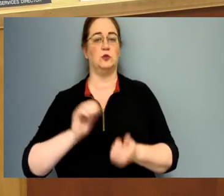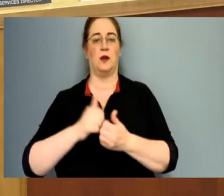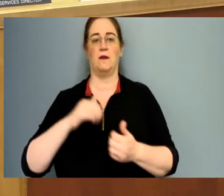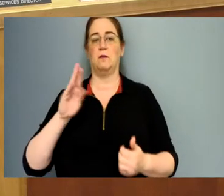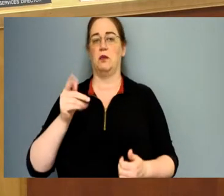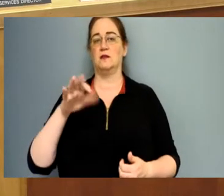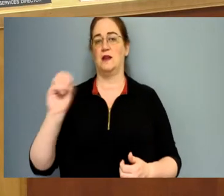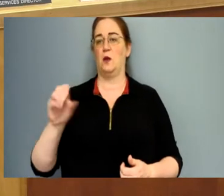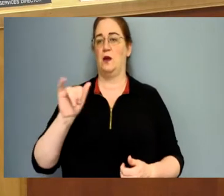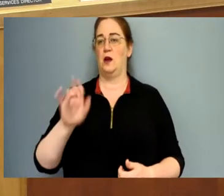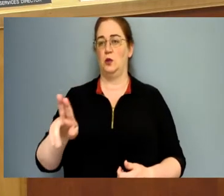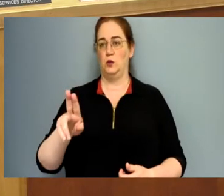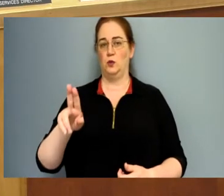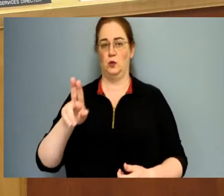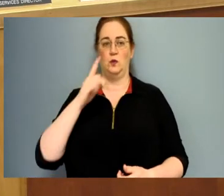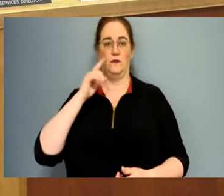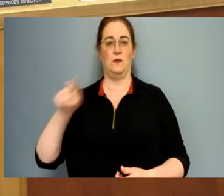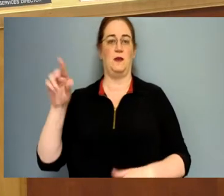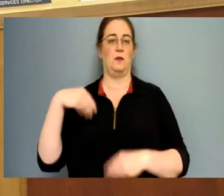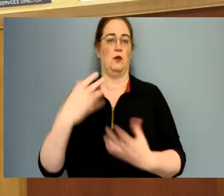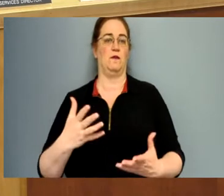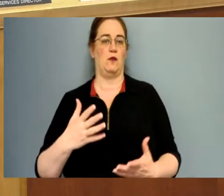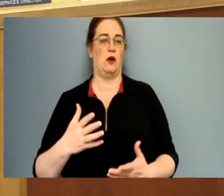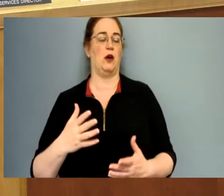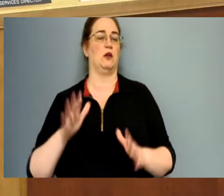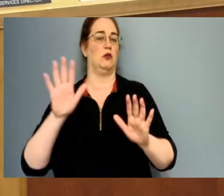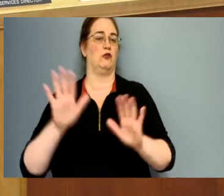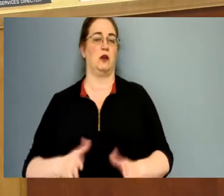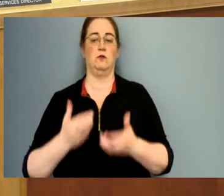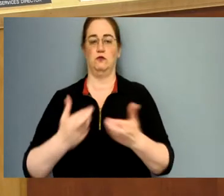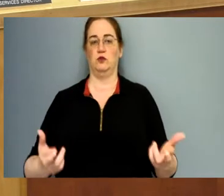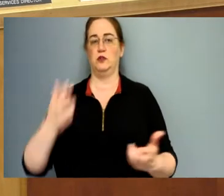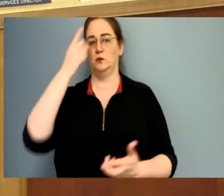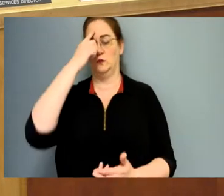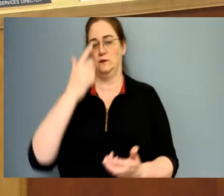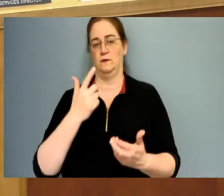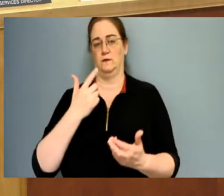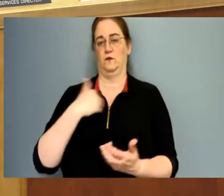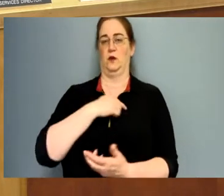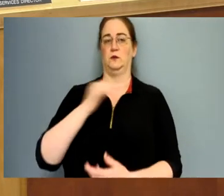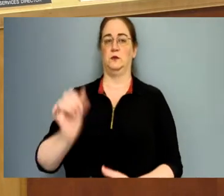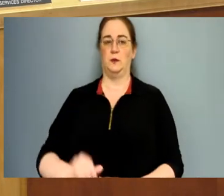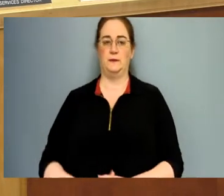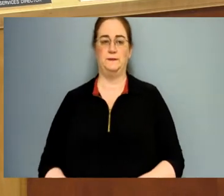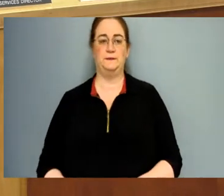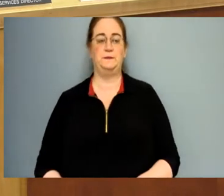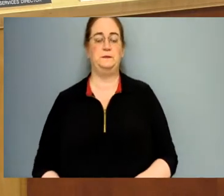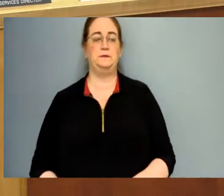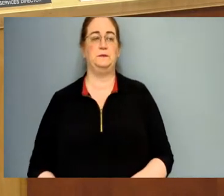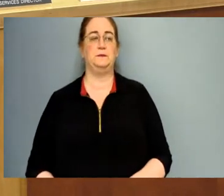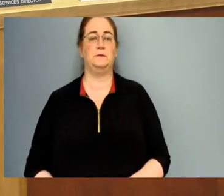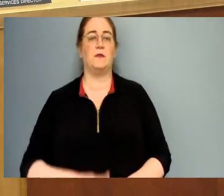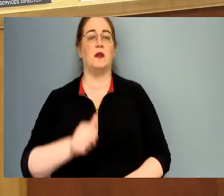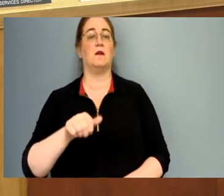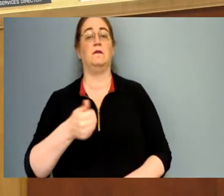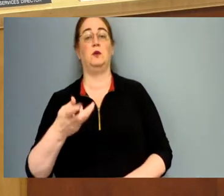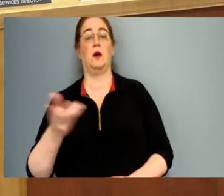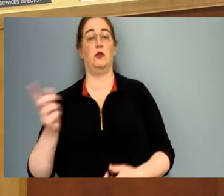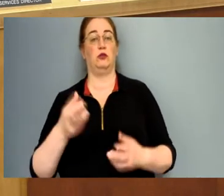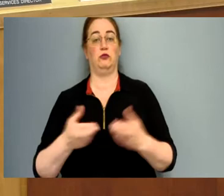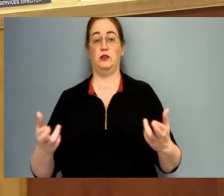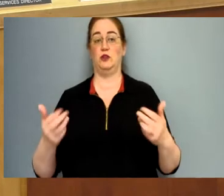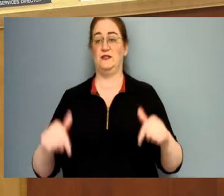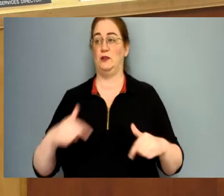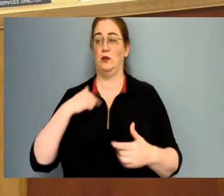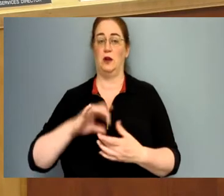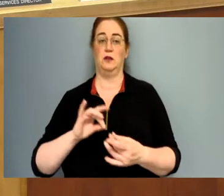County Intermediate Unit for. They provide incredible resources on our behalf as well. A few other resources that we have in the county as well I'd like to